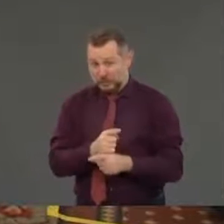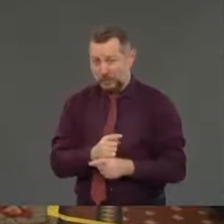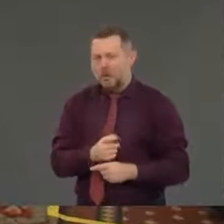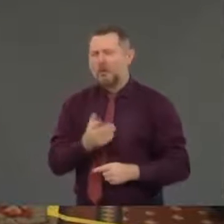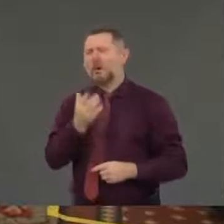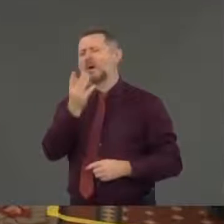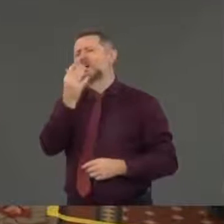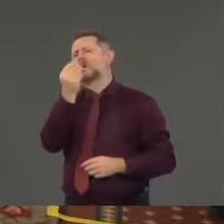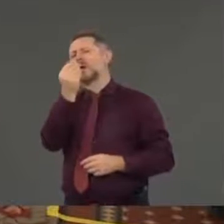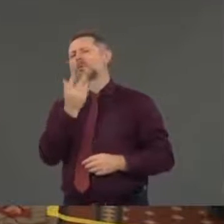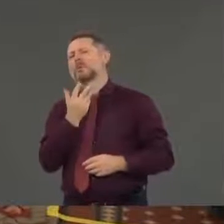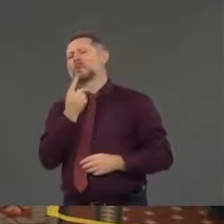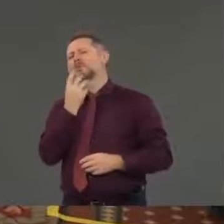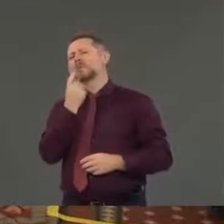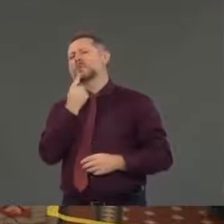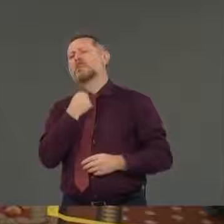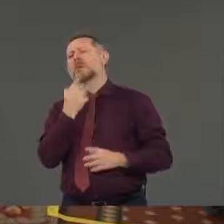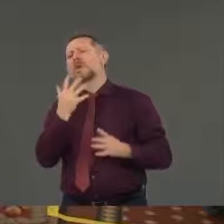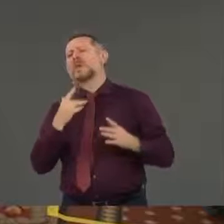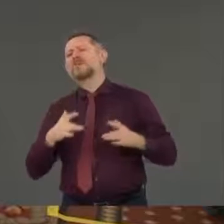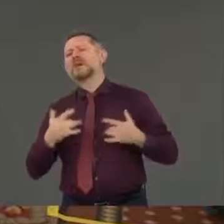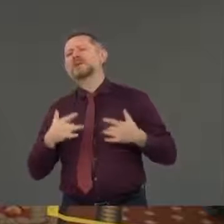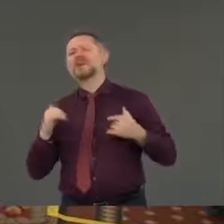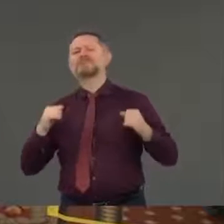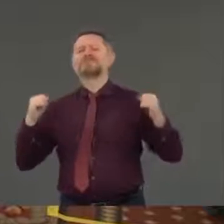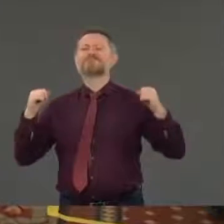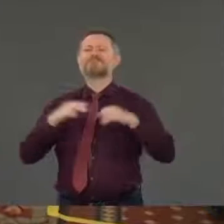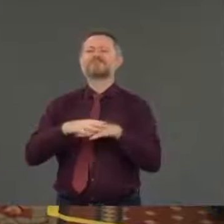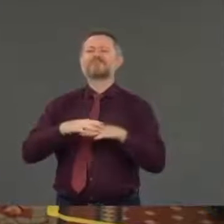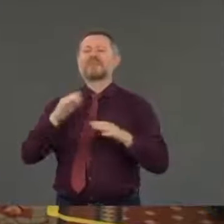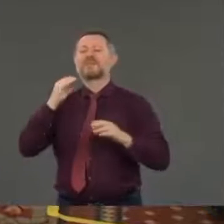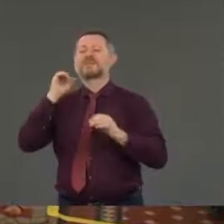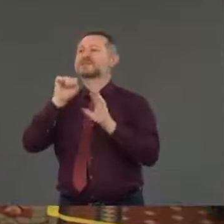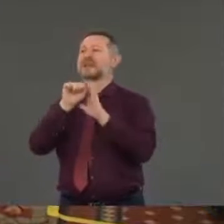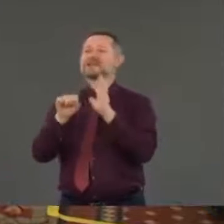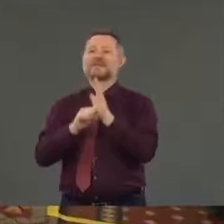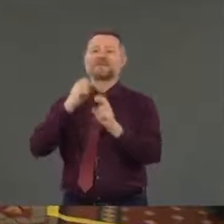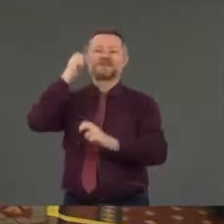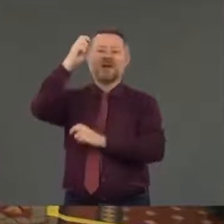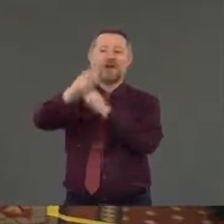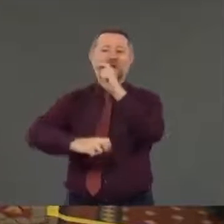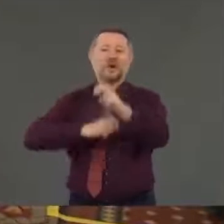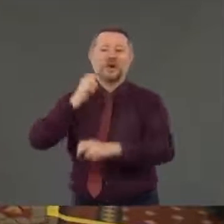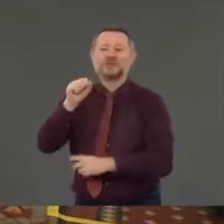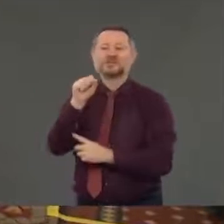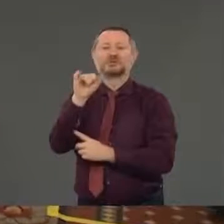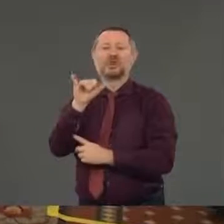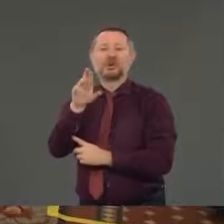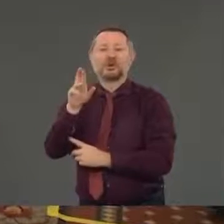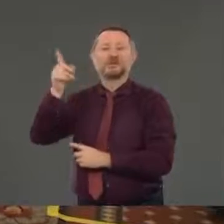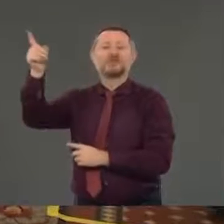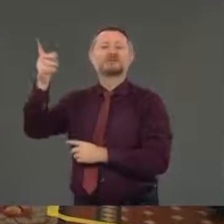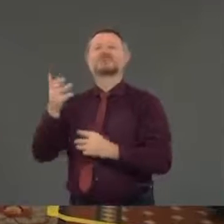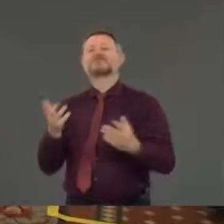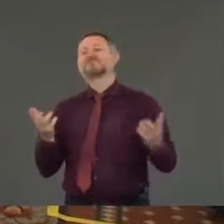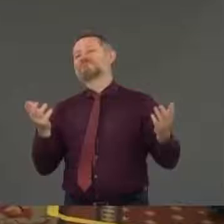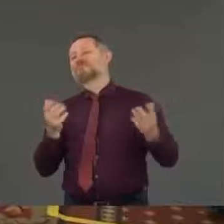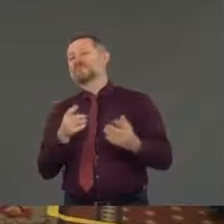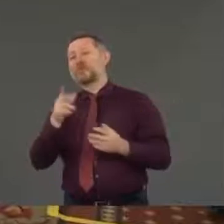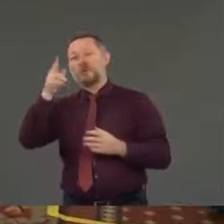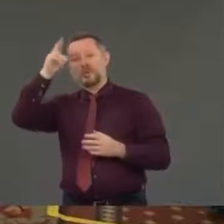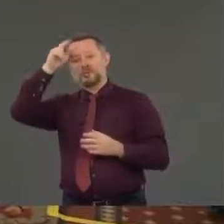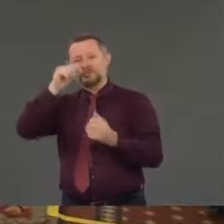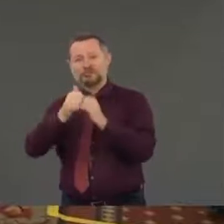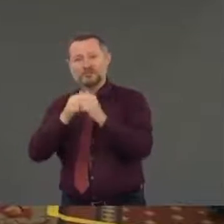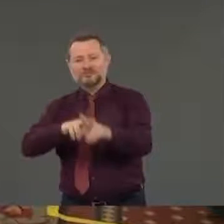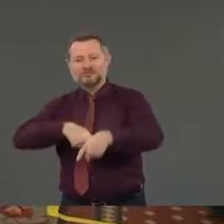In terms of events like the State Fair in Syracuse, in terms of the track in Saratoga Springs, since we are seeing this